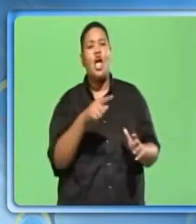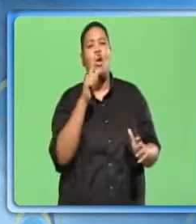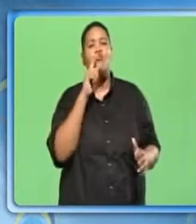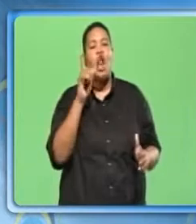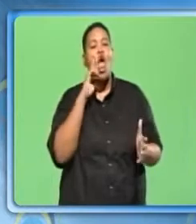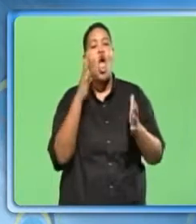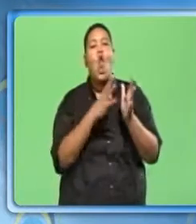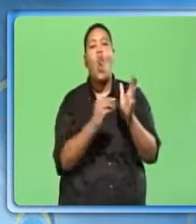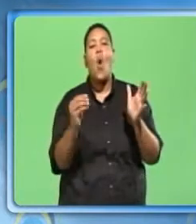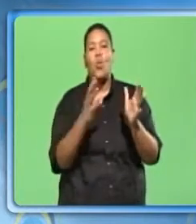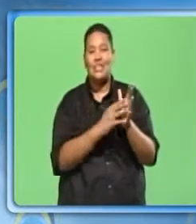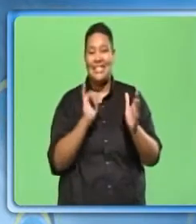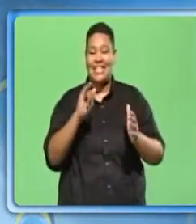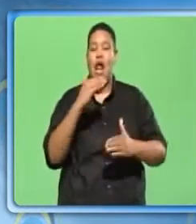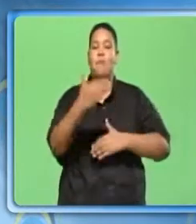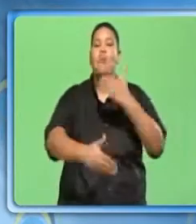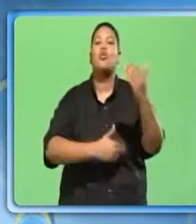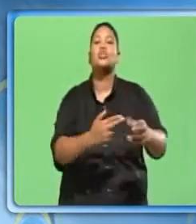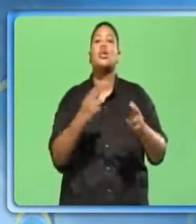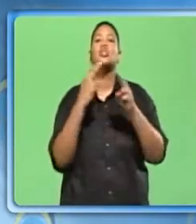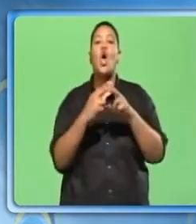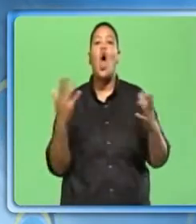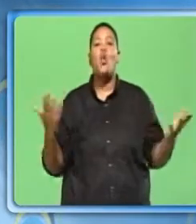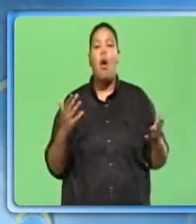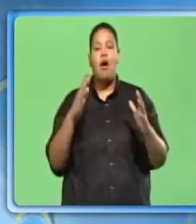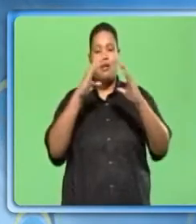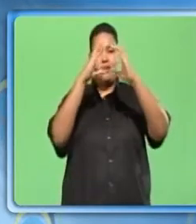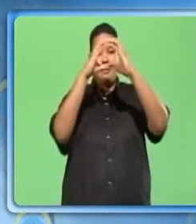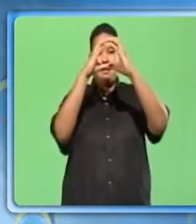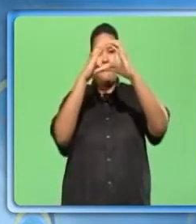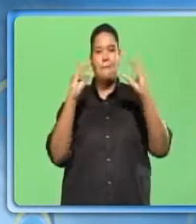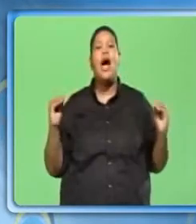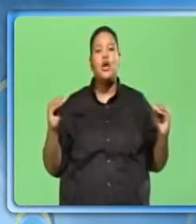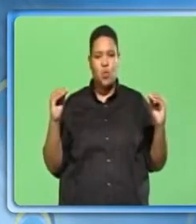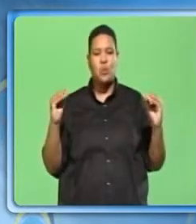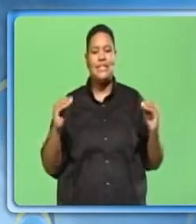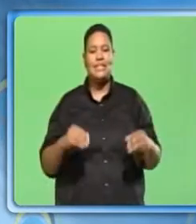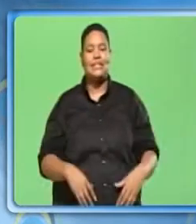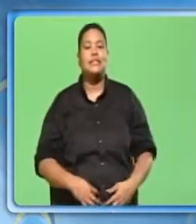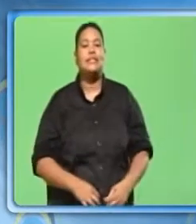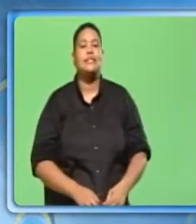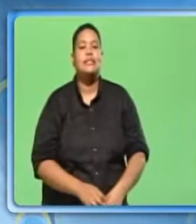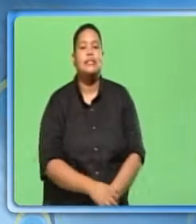clones. This process is called mitosis.